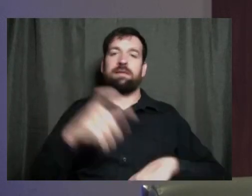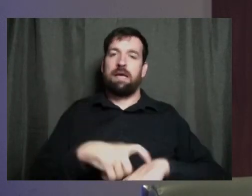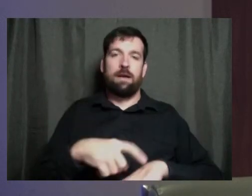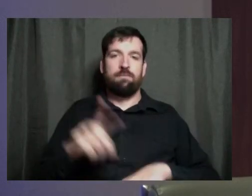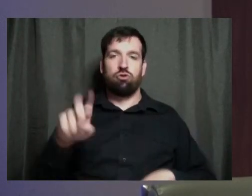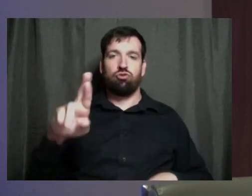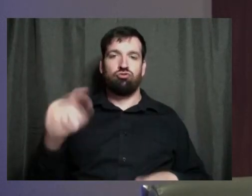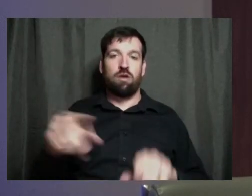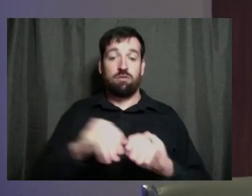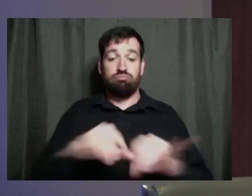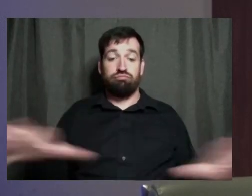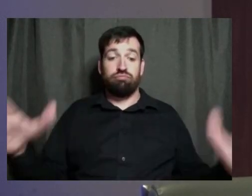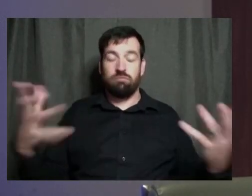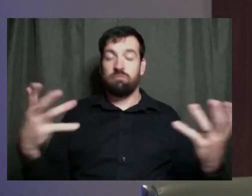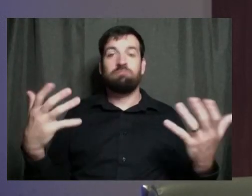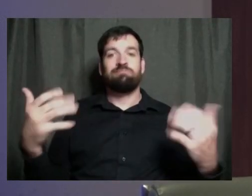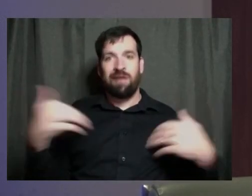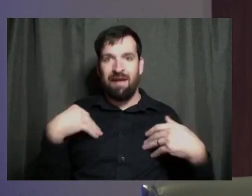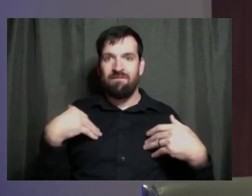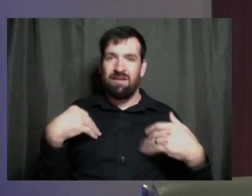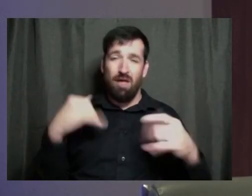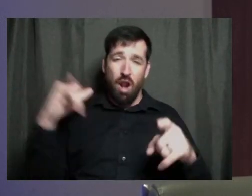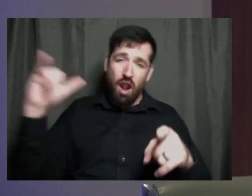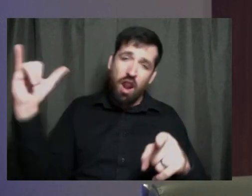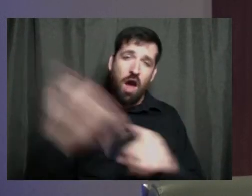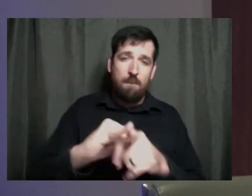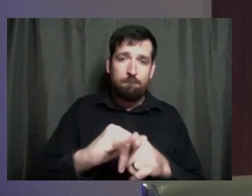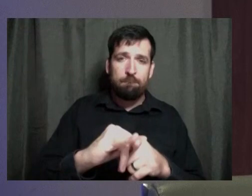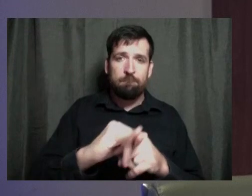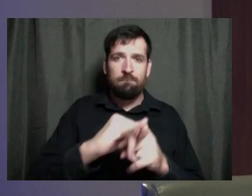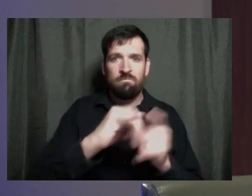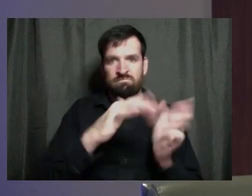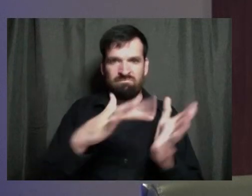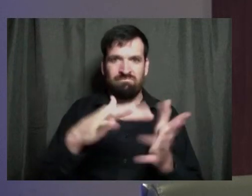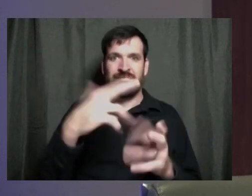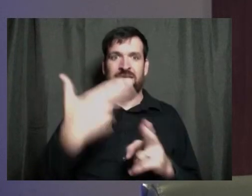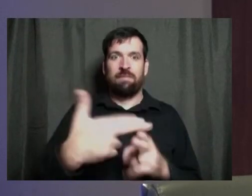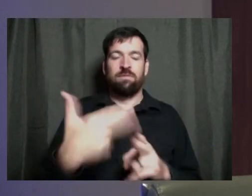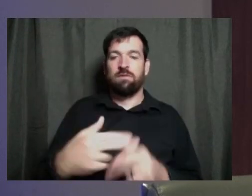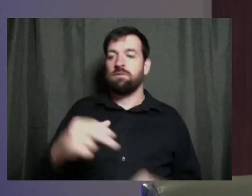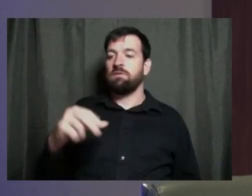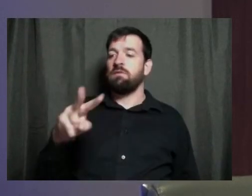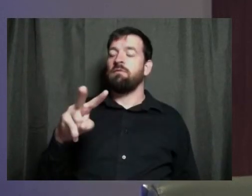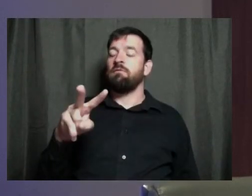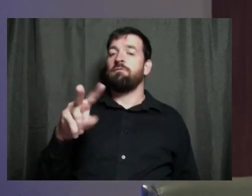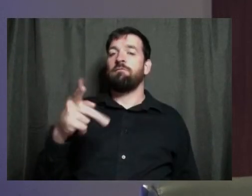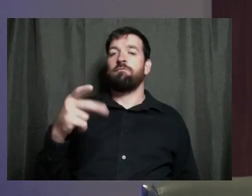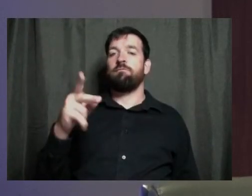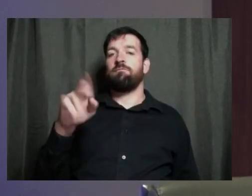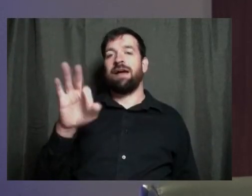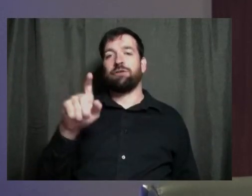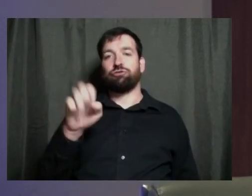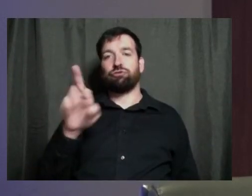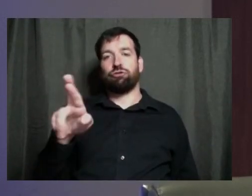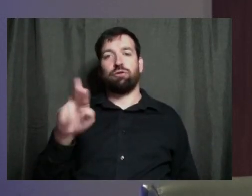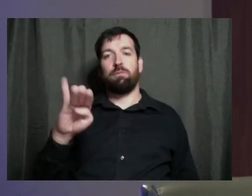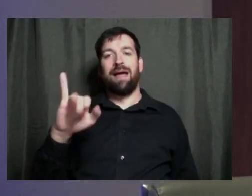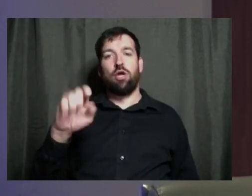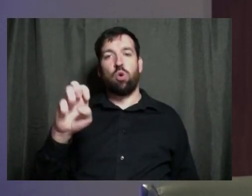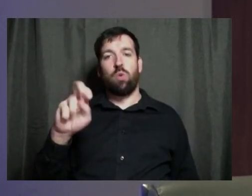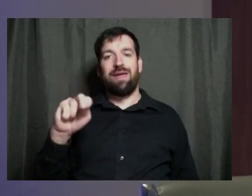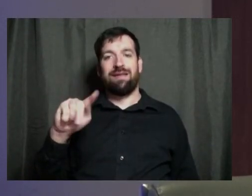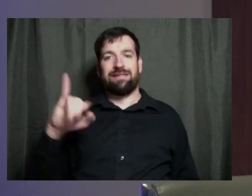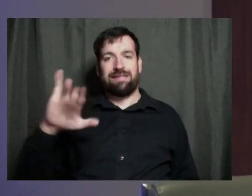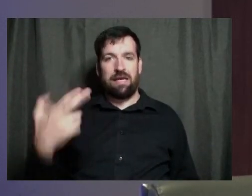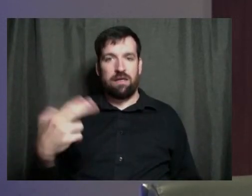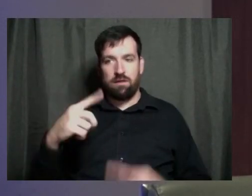studied, they have long study names. And, Pfizer BioNTech actually is a bunch of initials and numbers. And then when it's released, it